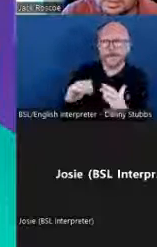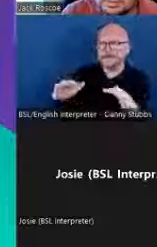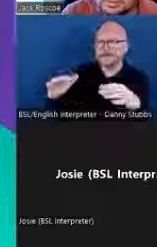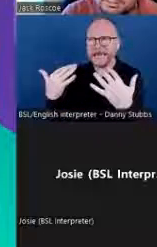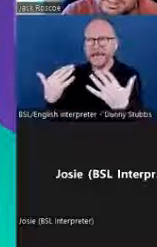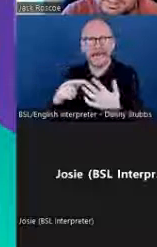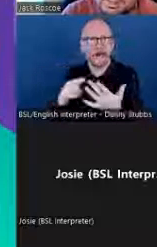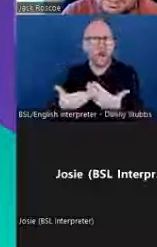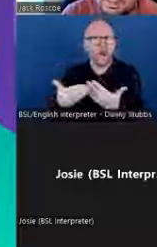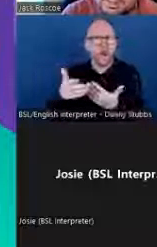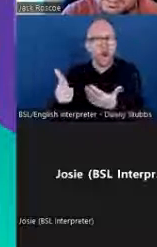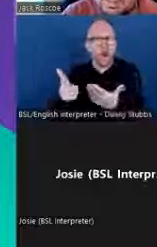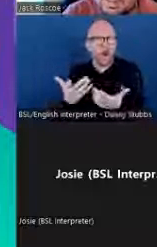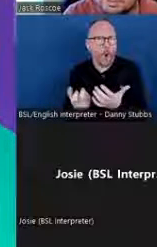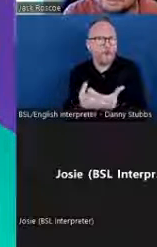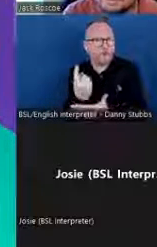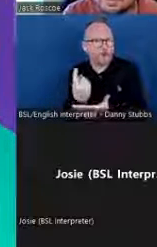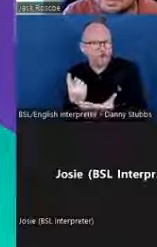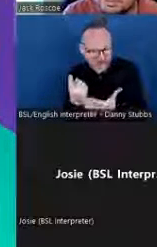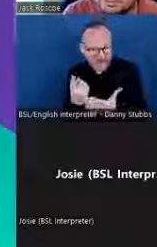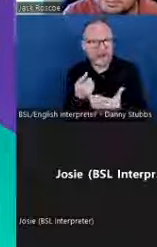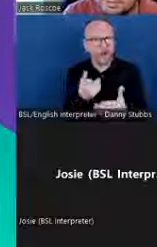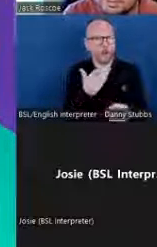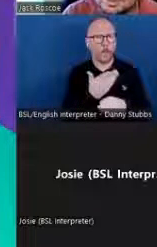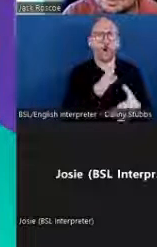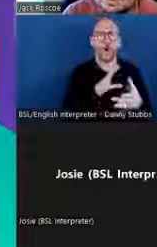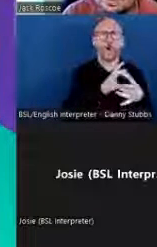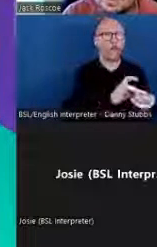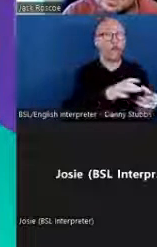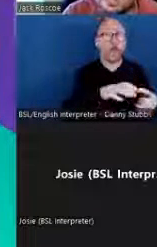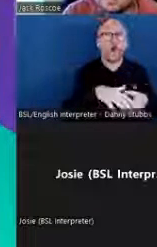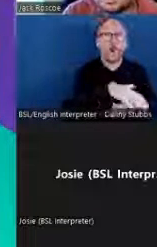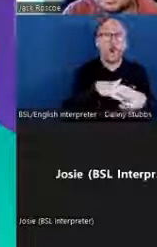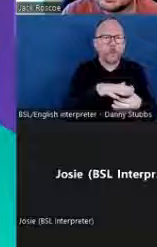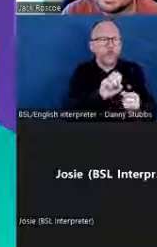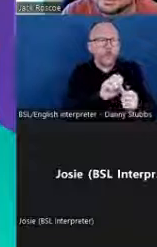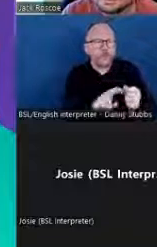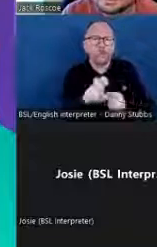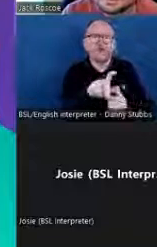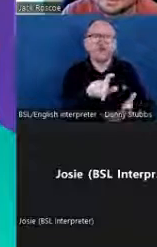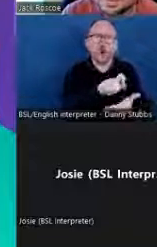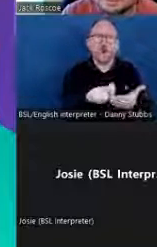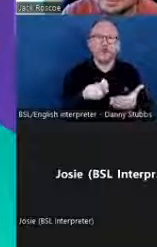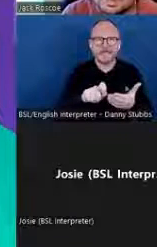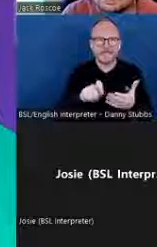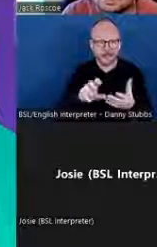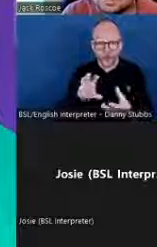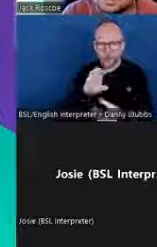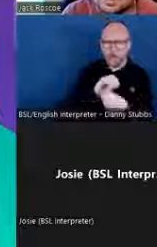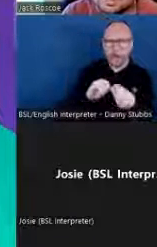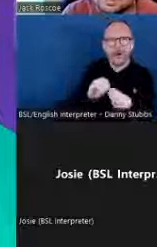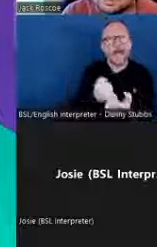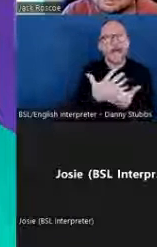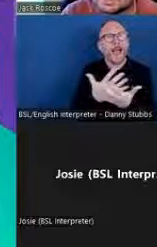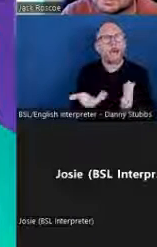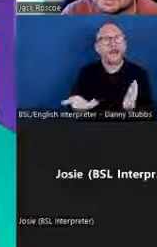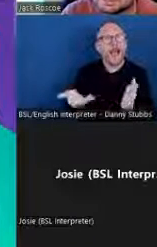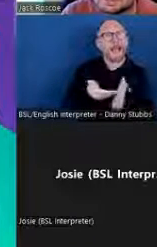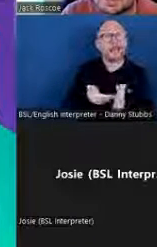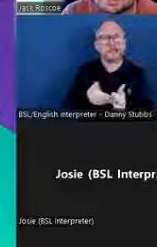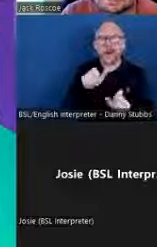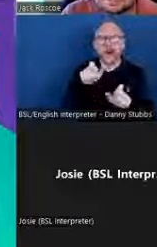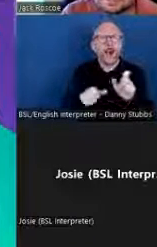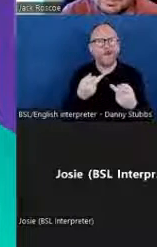local tourism office and combined that with their own survey results to determine how many additional visitors came to central London as a result